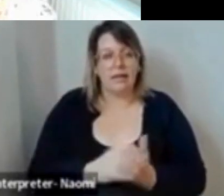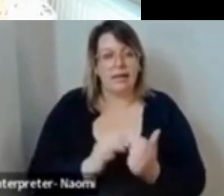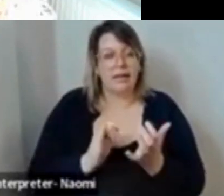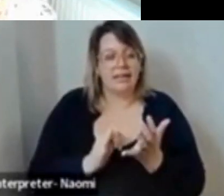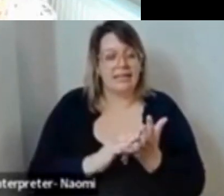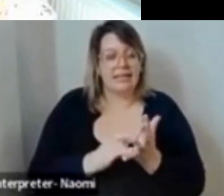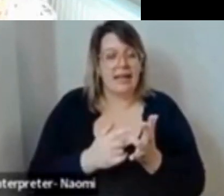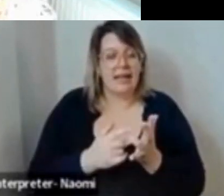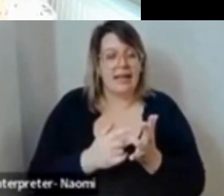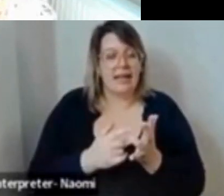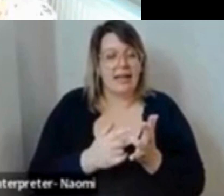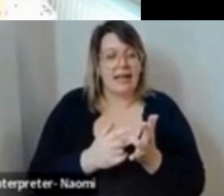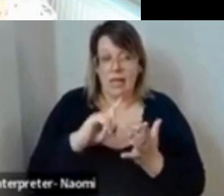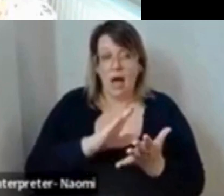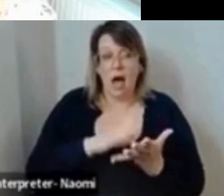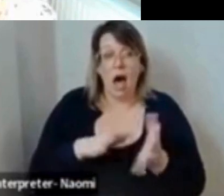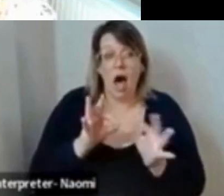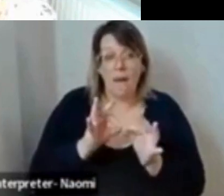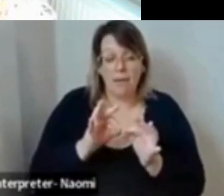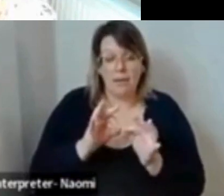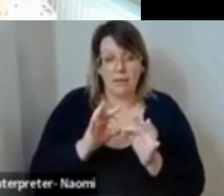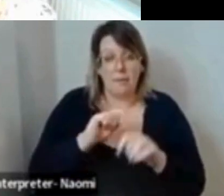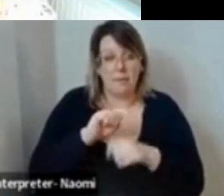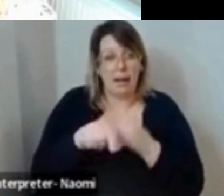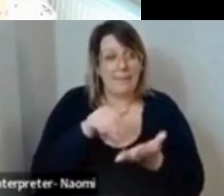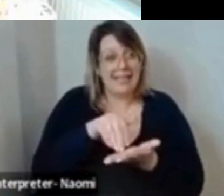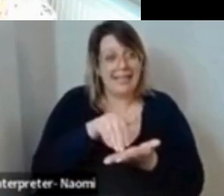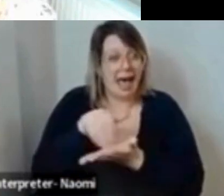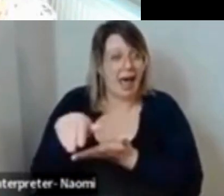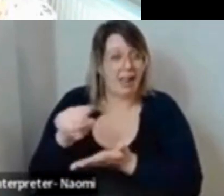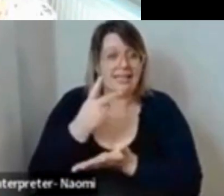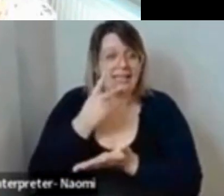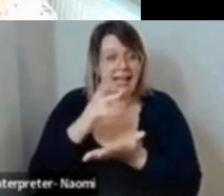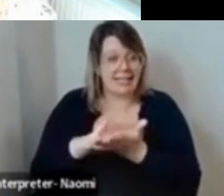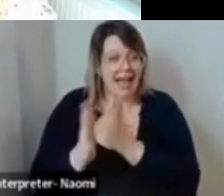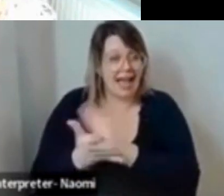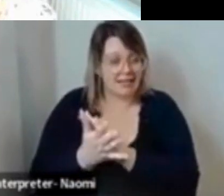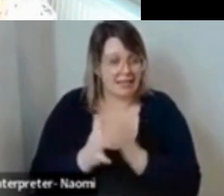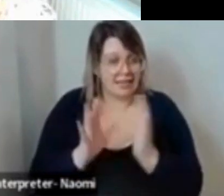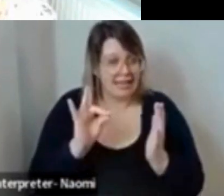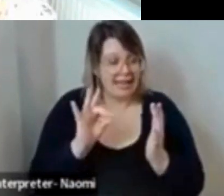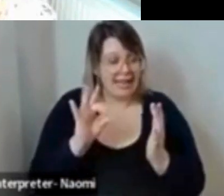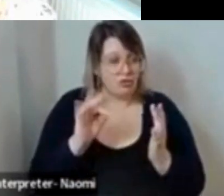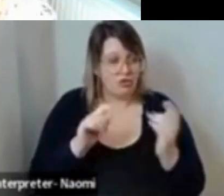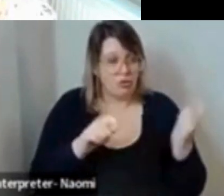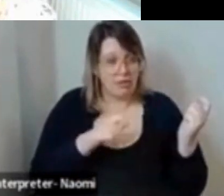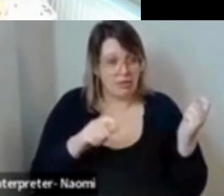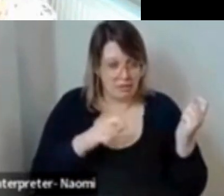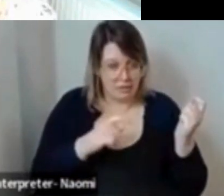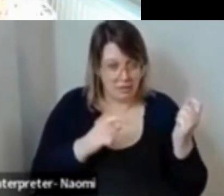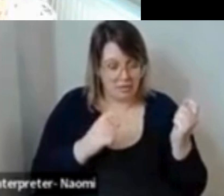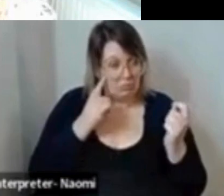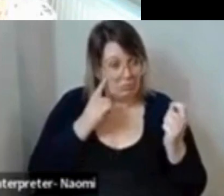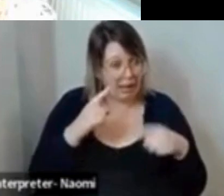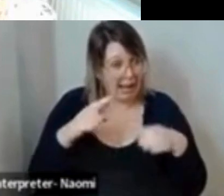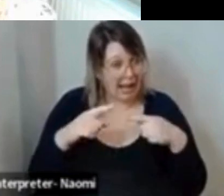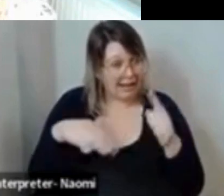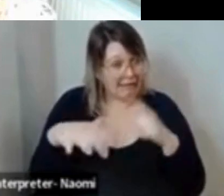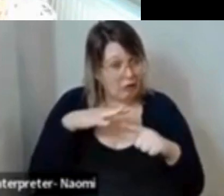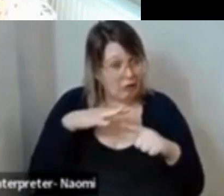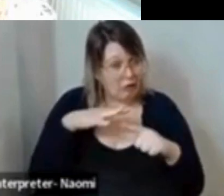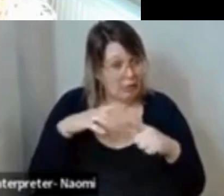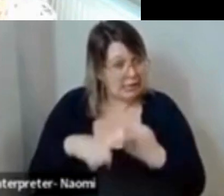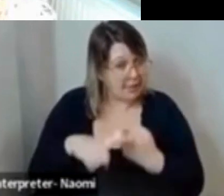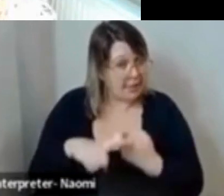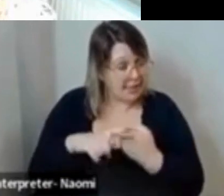that hubs may wish to become sellers of second-hand instruments. And the question is, given the need for environmental sustainability, does that mean